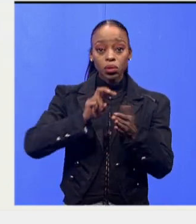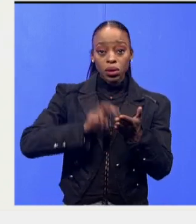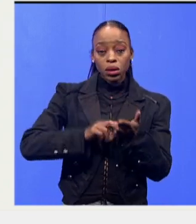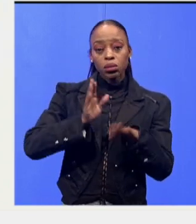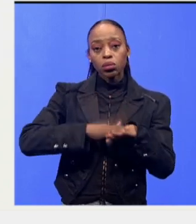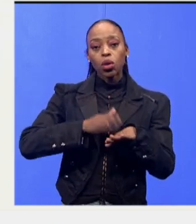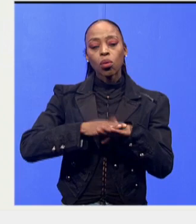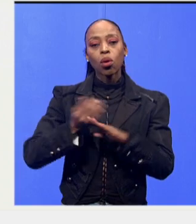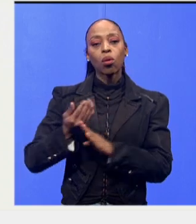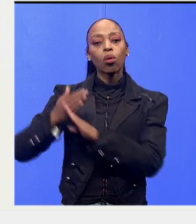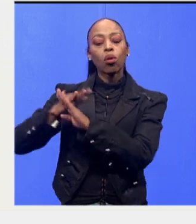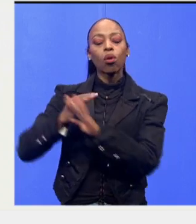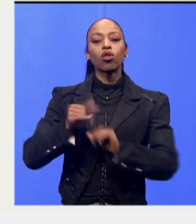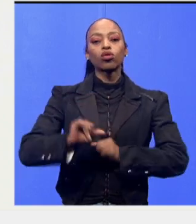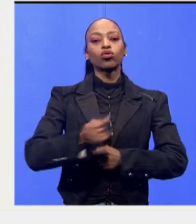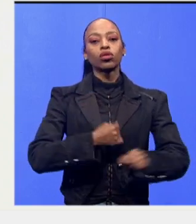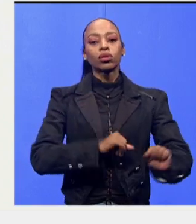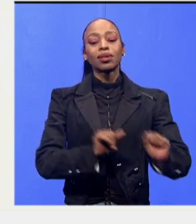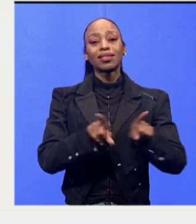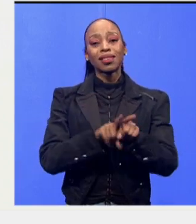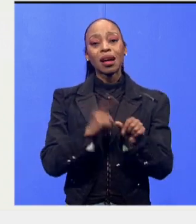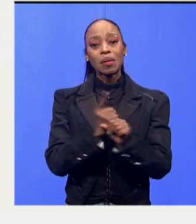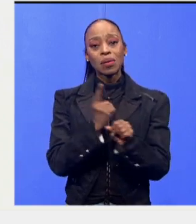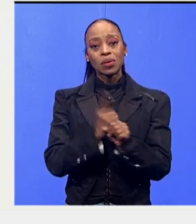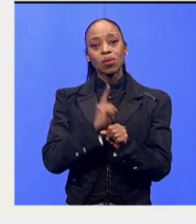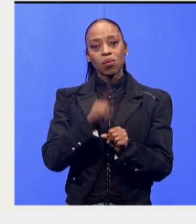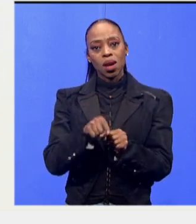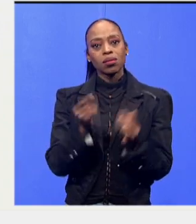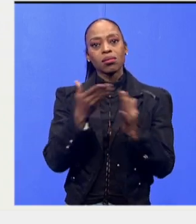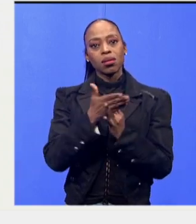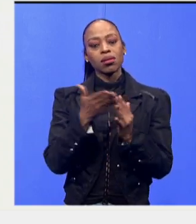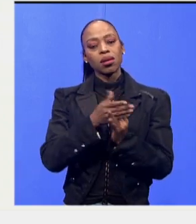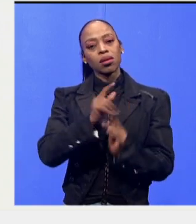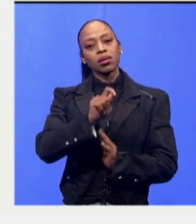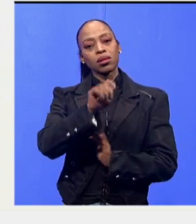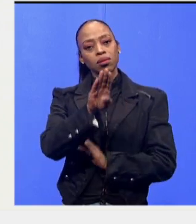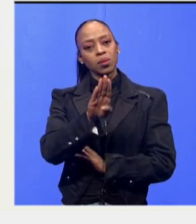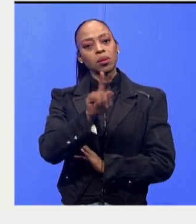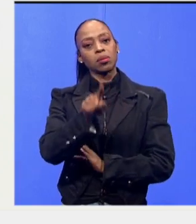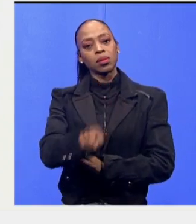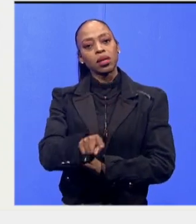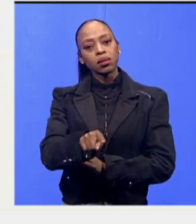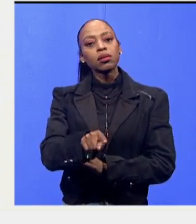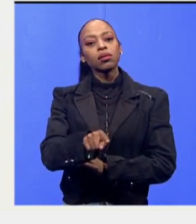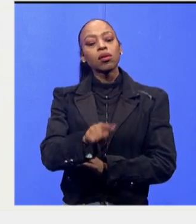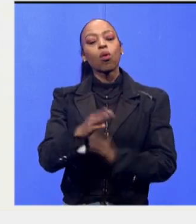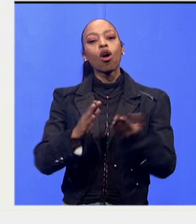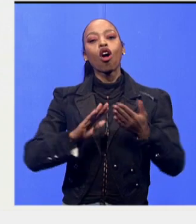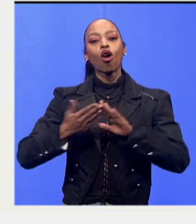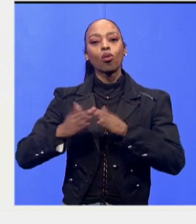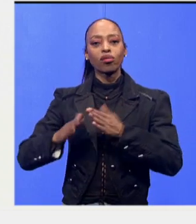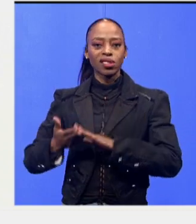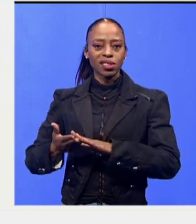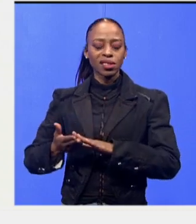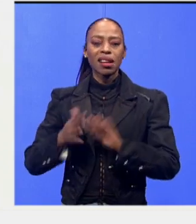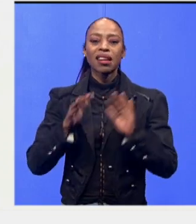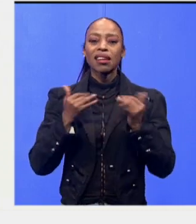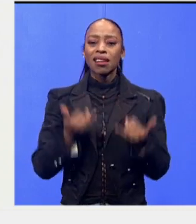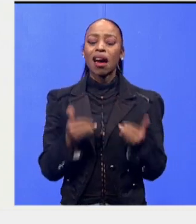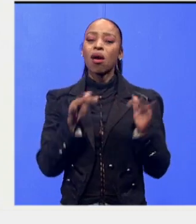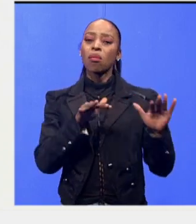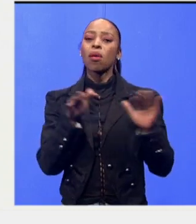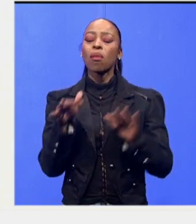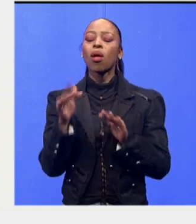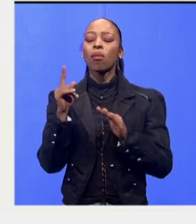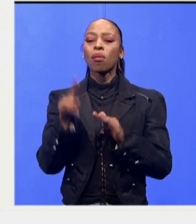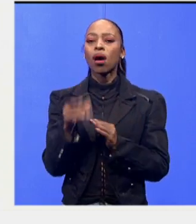preventive strategies, and we need to enhance access to TB diagnostics into the community. People now need to present to a